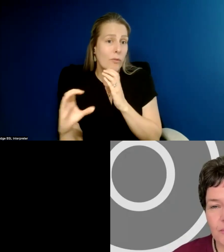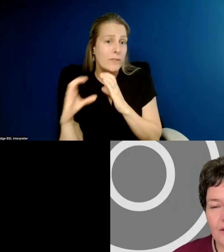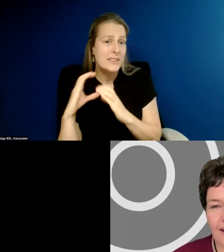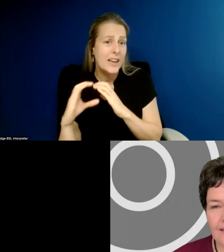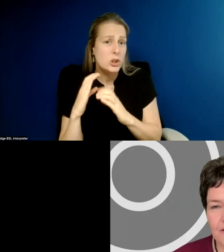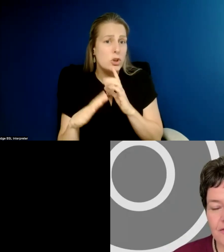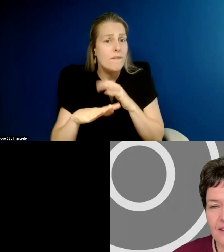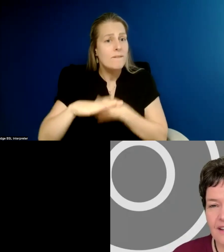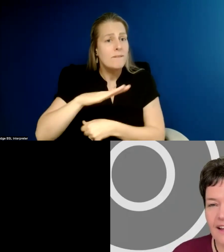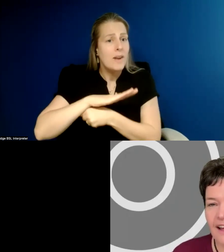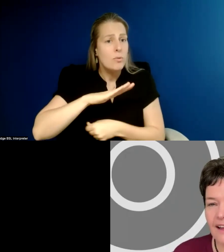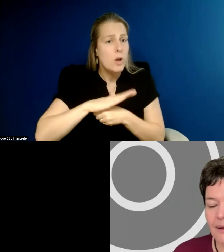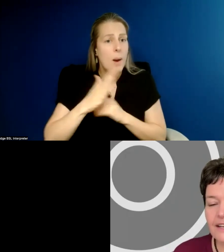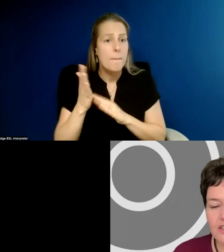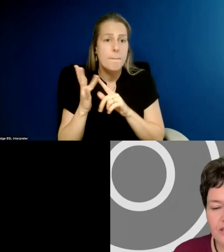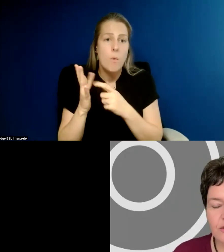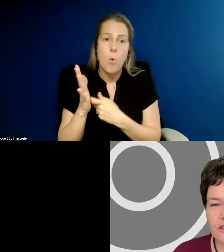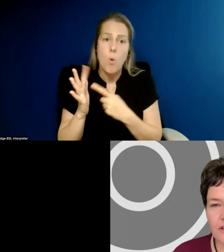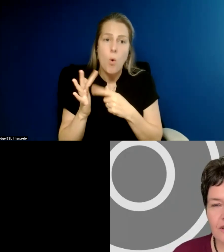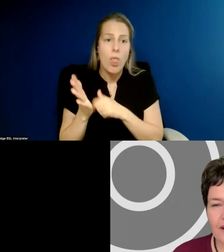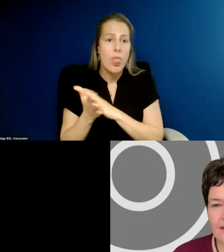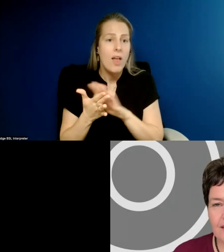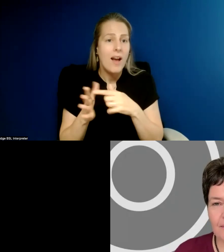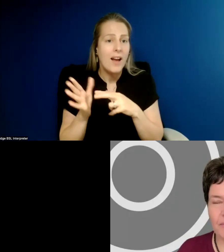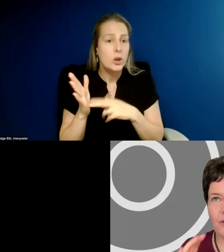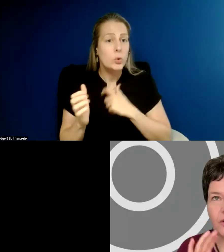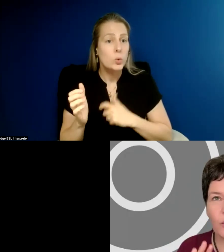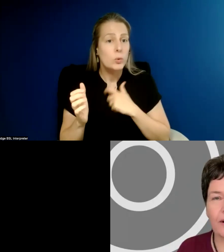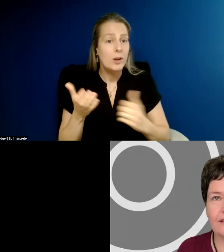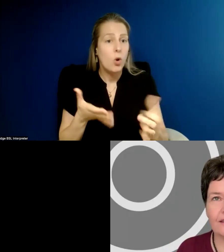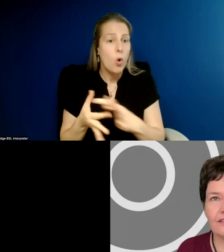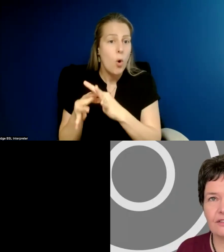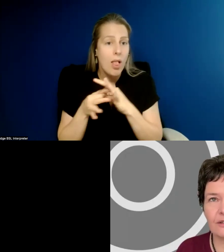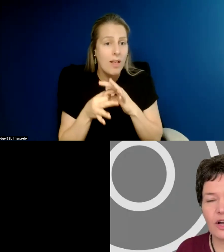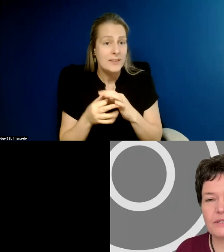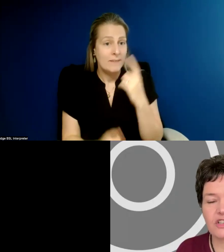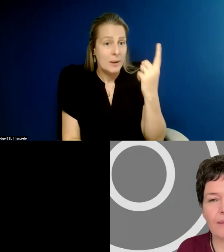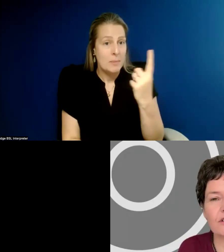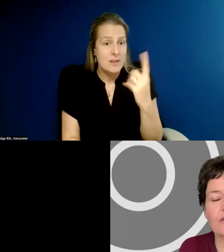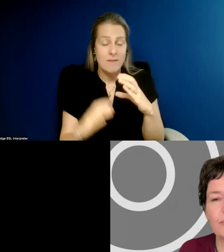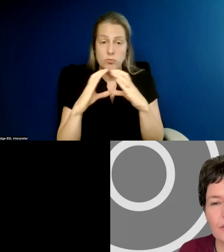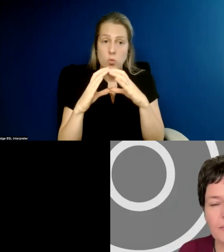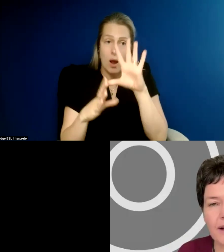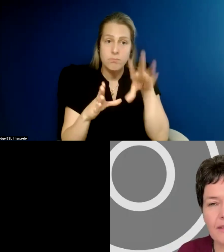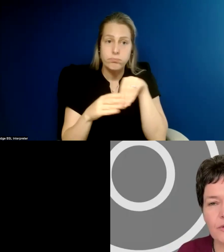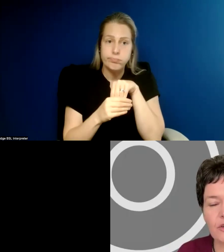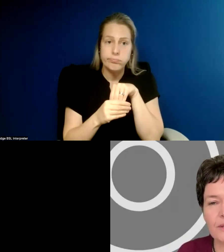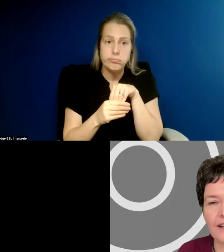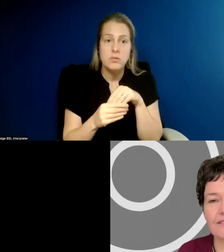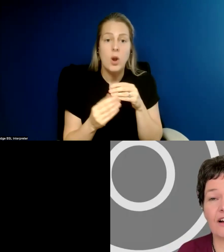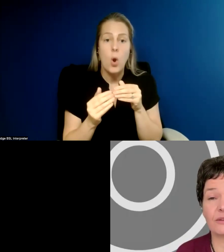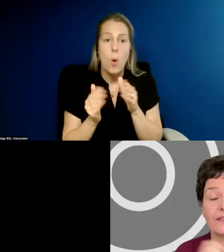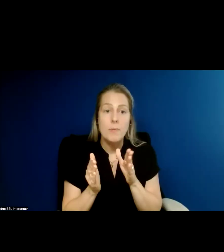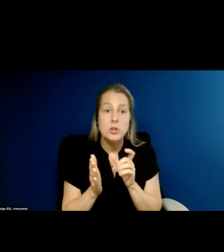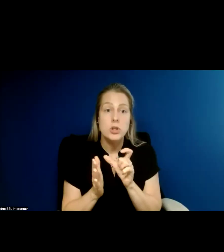More Than Human Collective. He actually took the donut and incorporated into the opening chapter of a book by the More Than Human